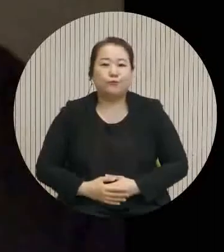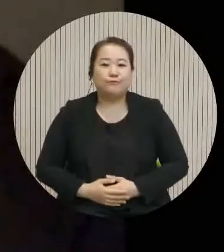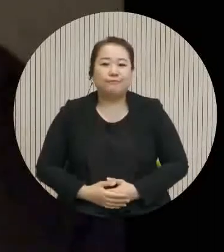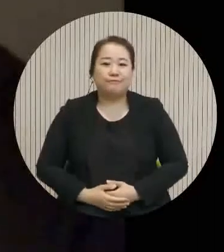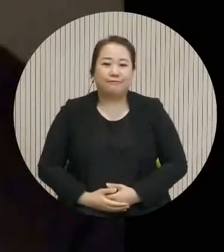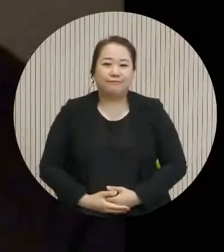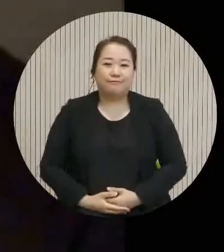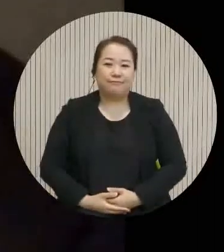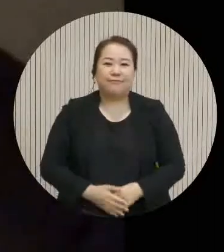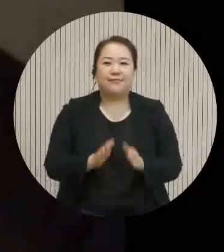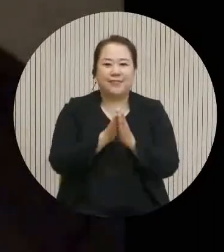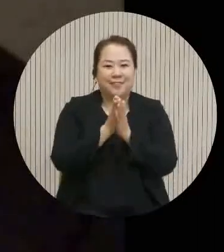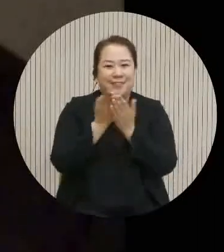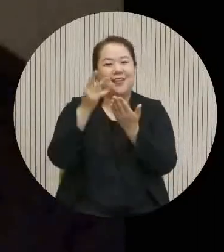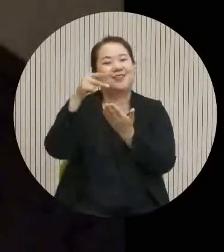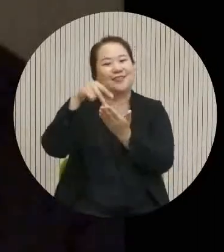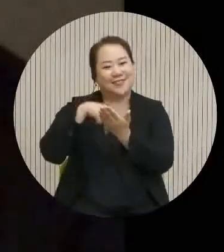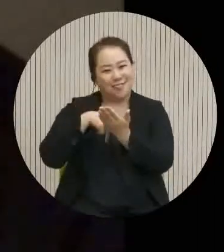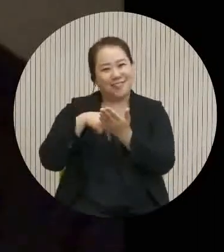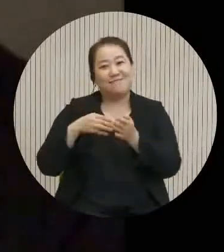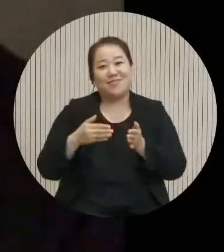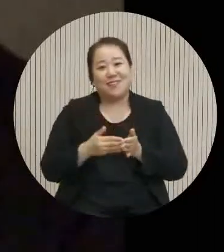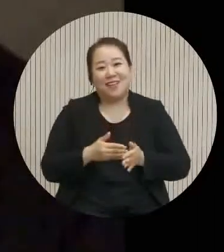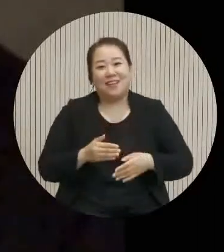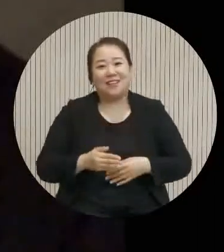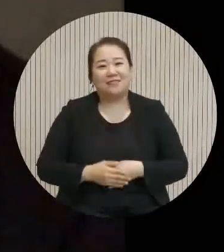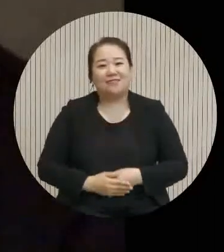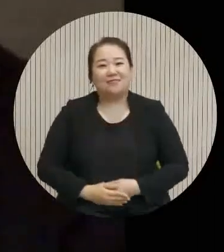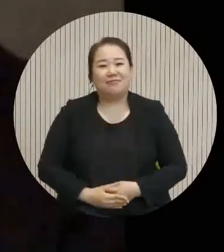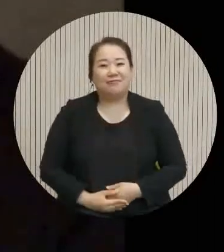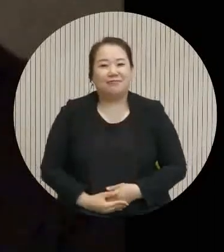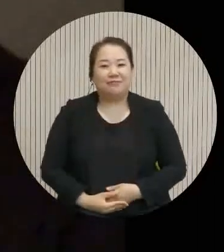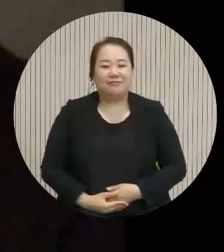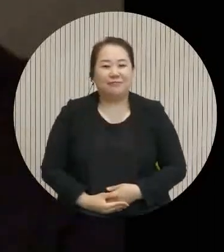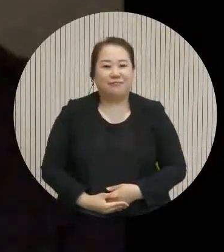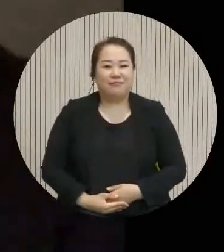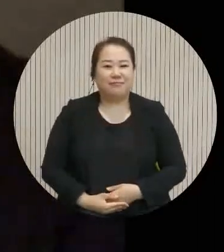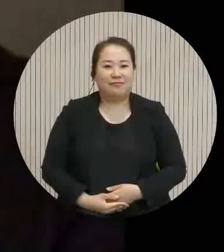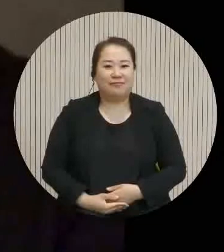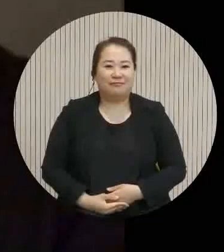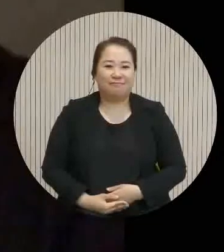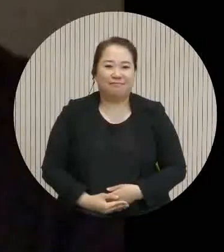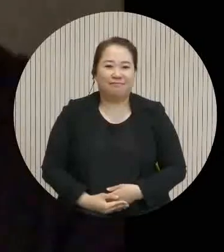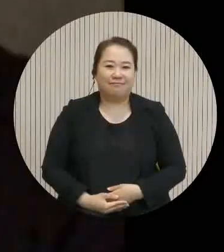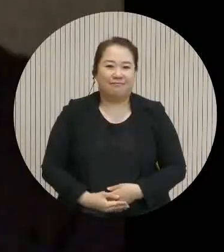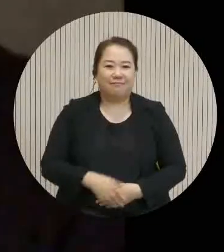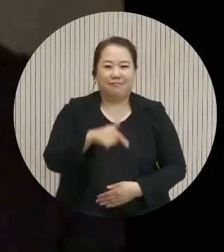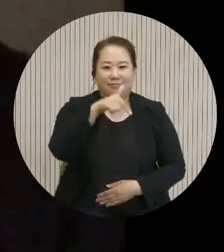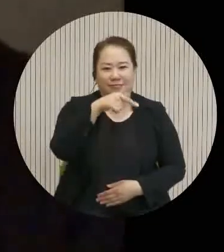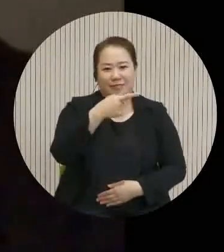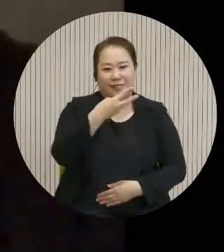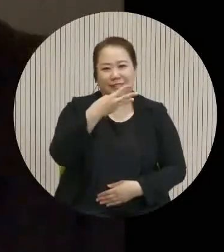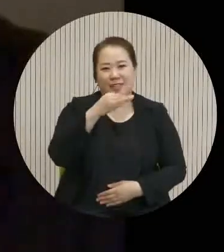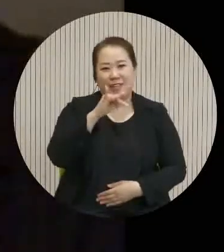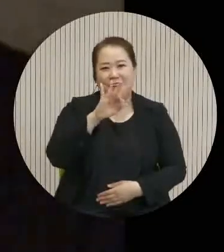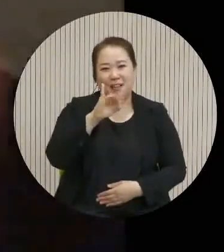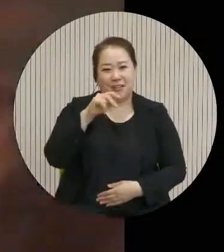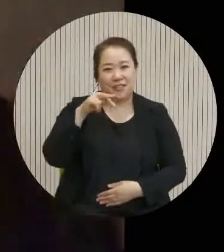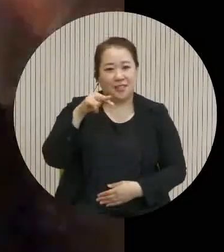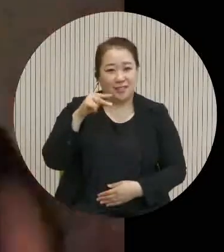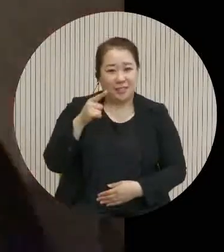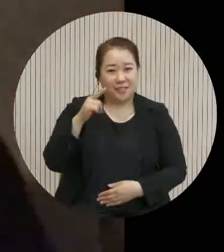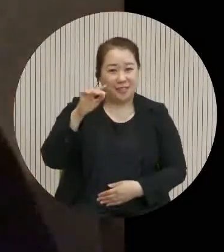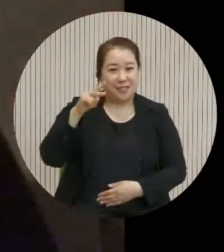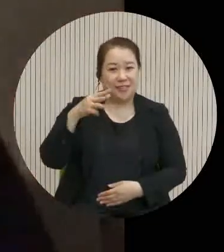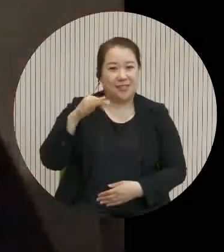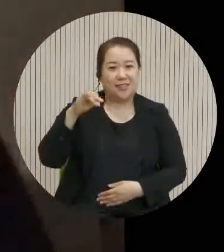reading. I've been reading graded readers in Spanish. My Spanish, it's